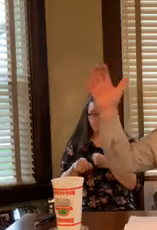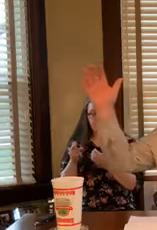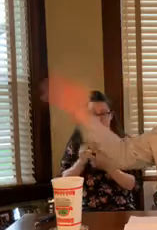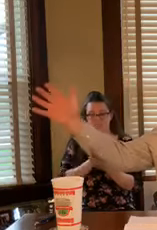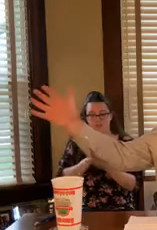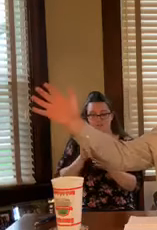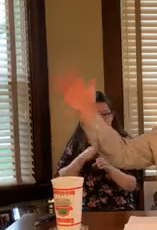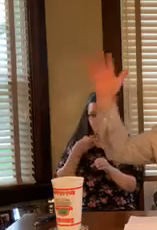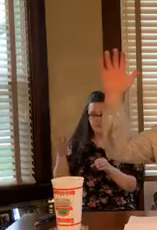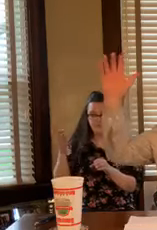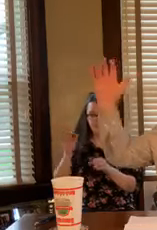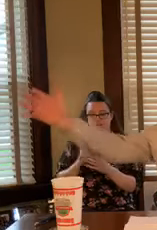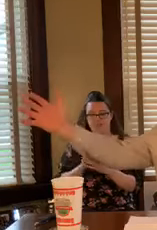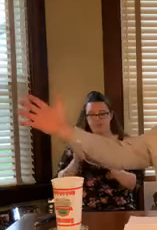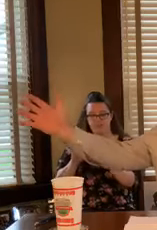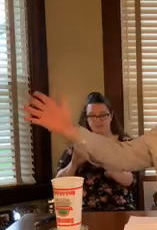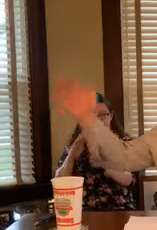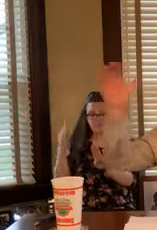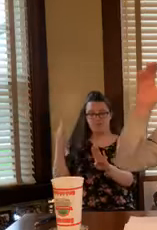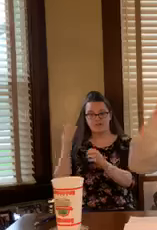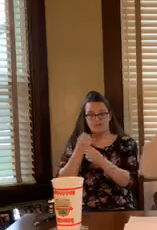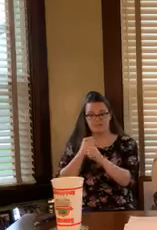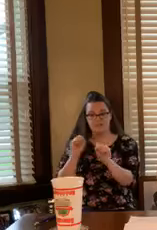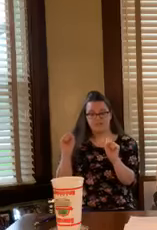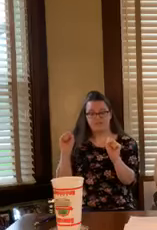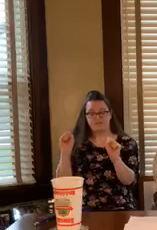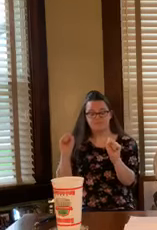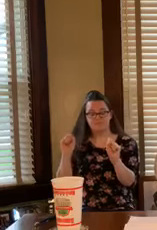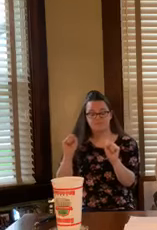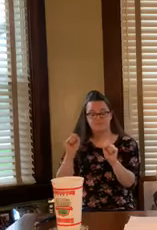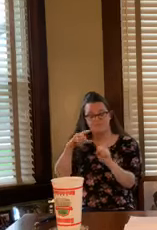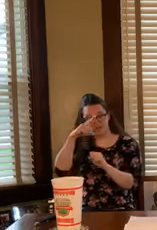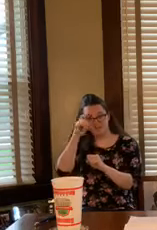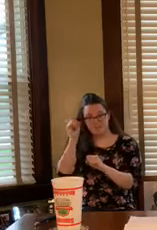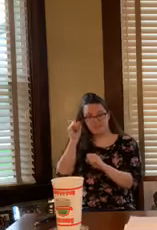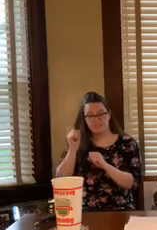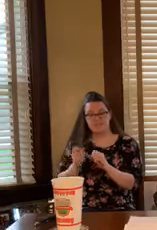to salvation was open because Peter